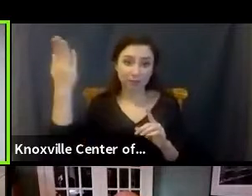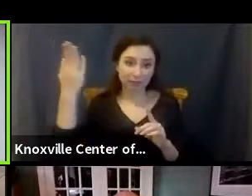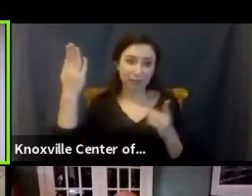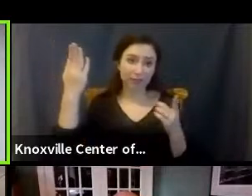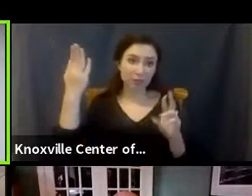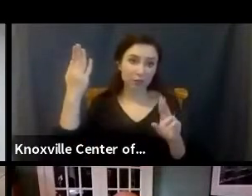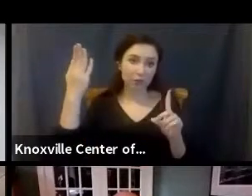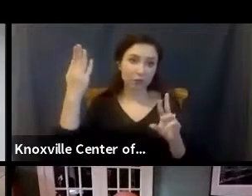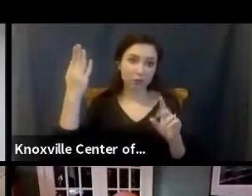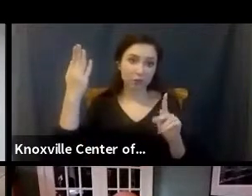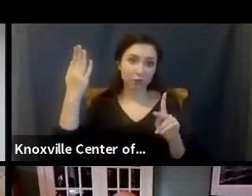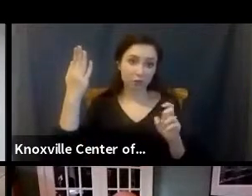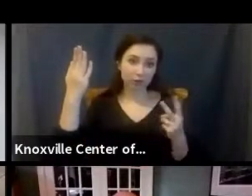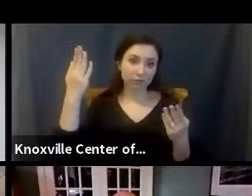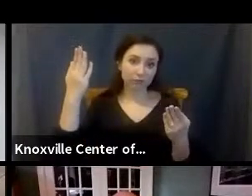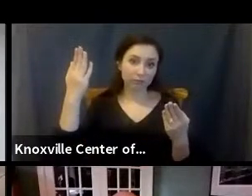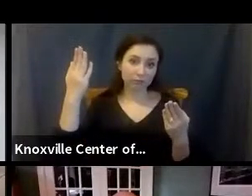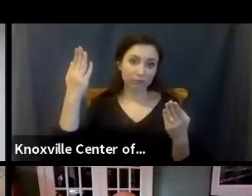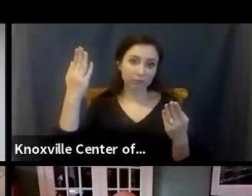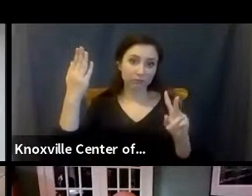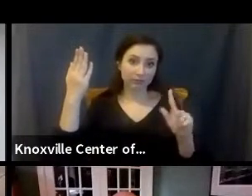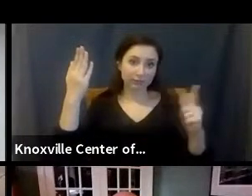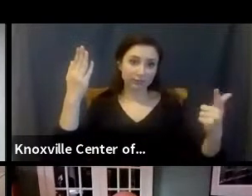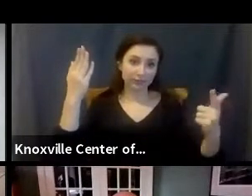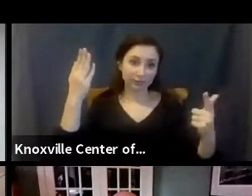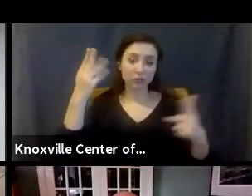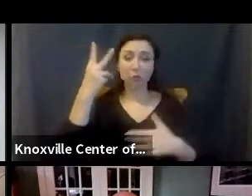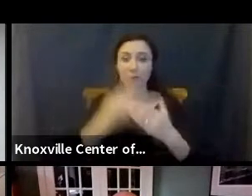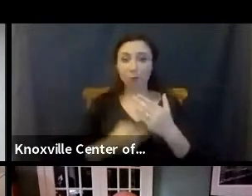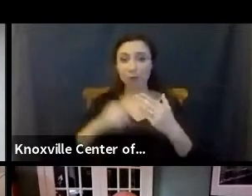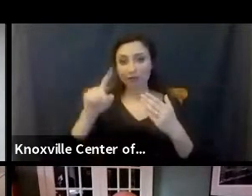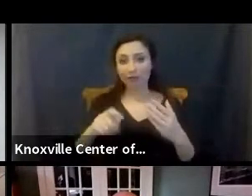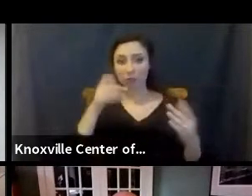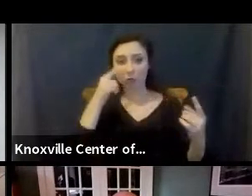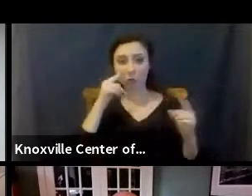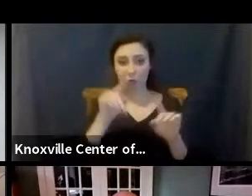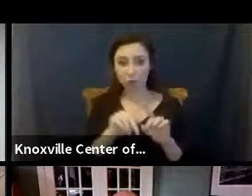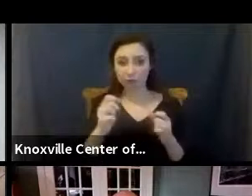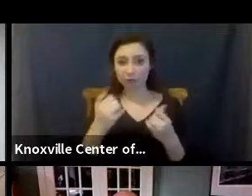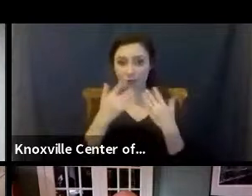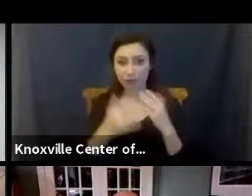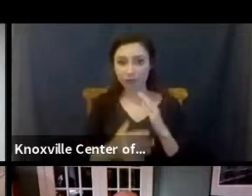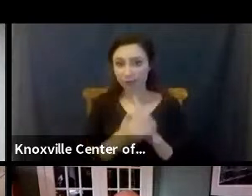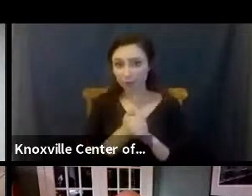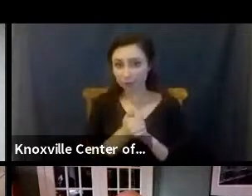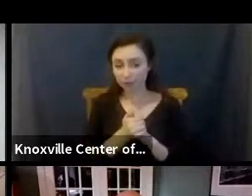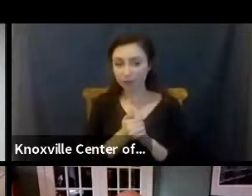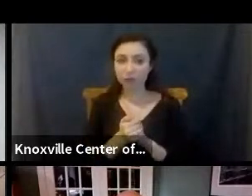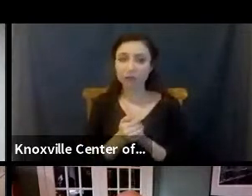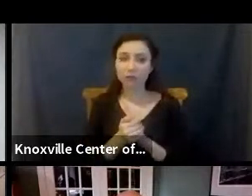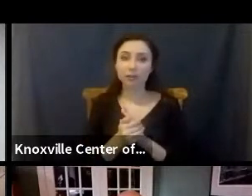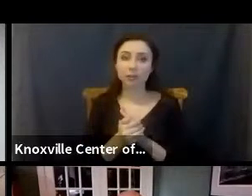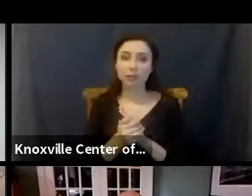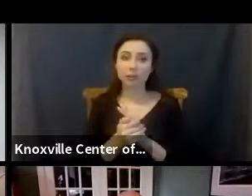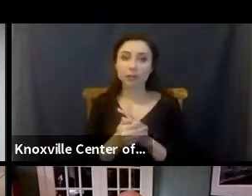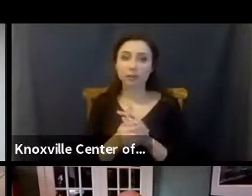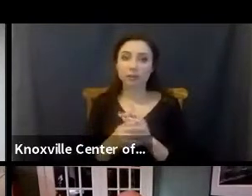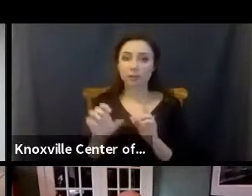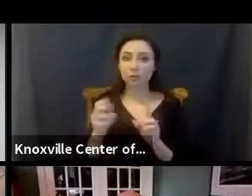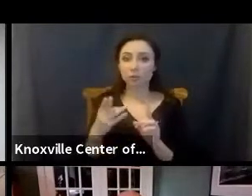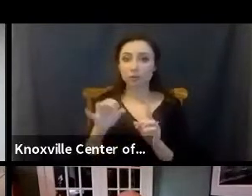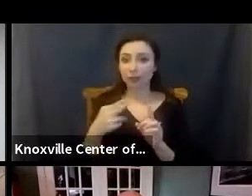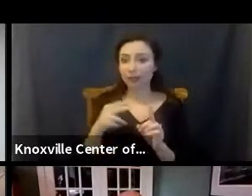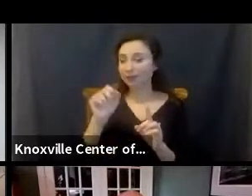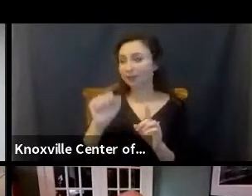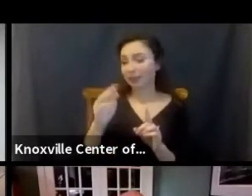so both of them need to consider it a friendly amendment for it to be a friendly amendment. Does that make sense? Because yes, Dr. Souza originally introduced